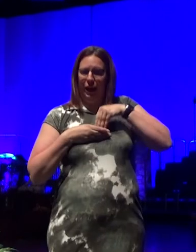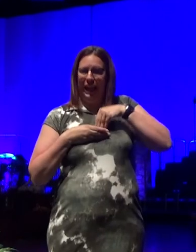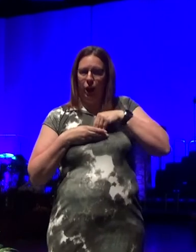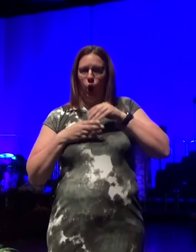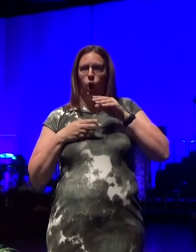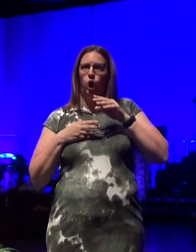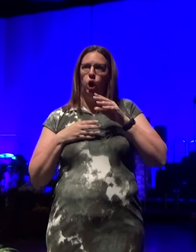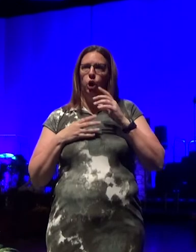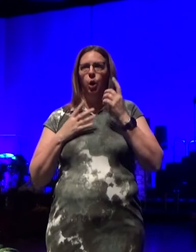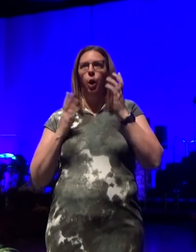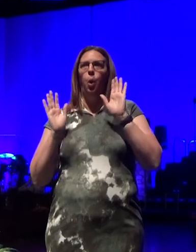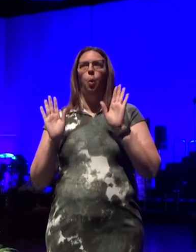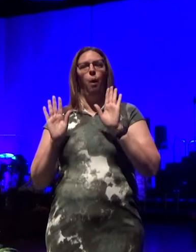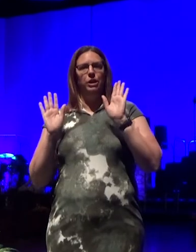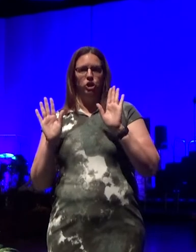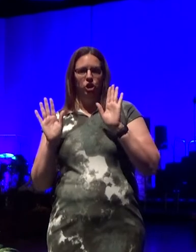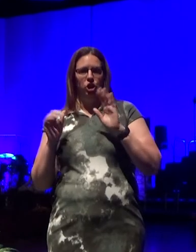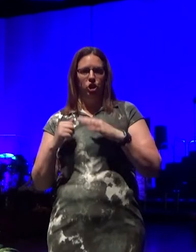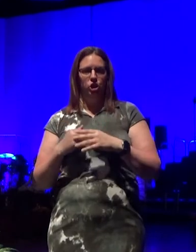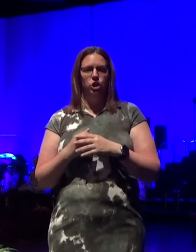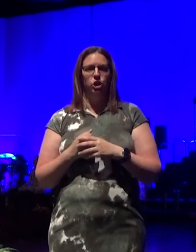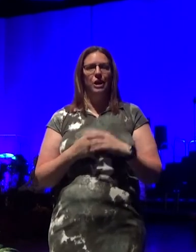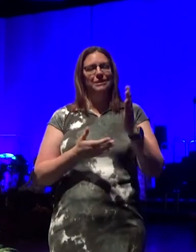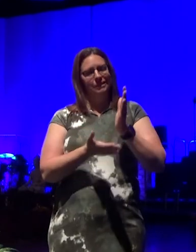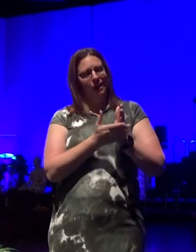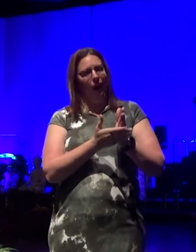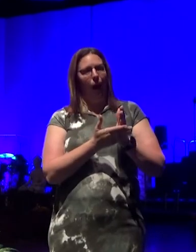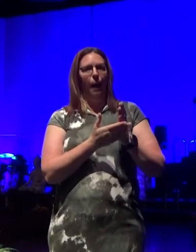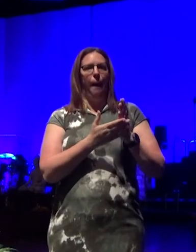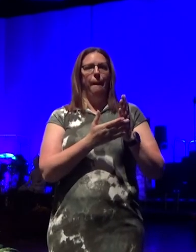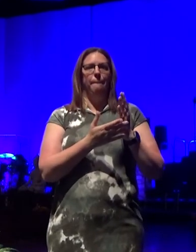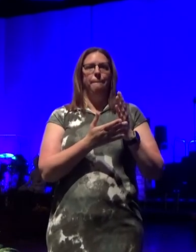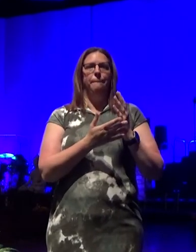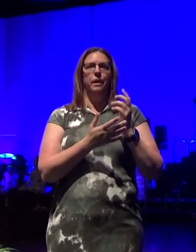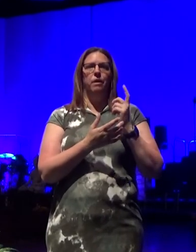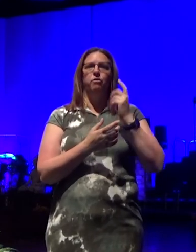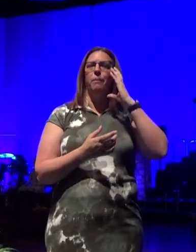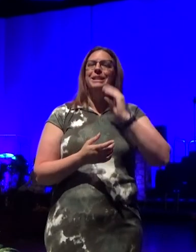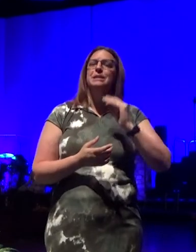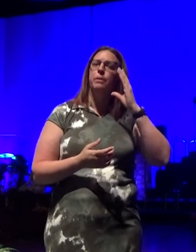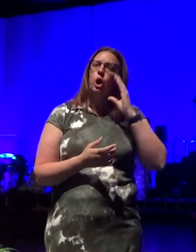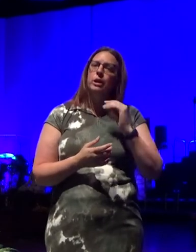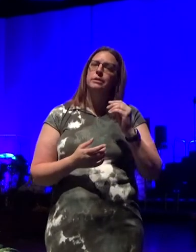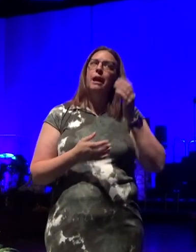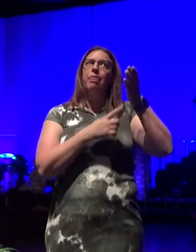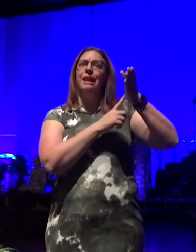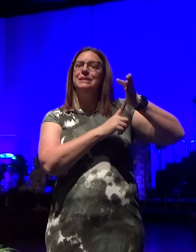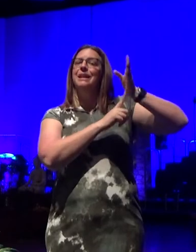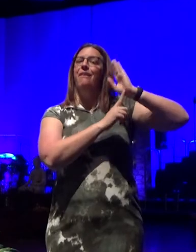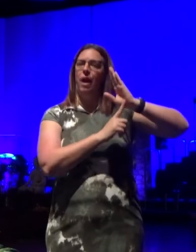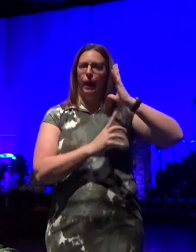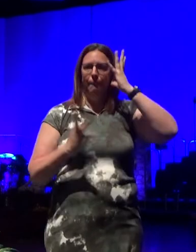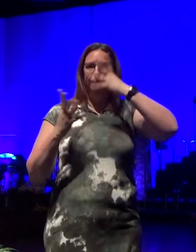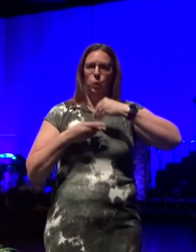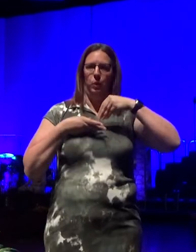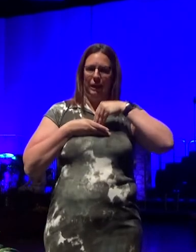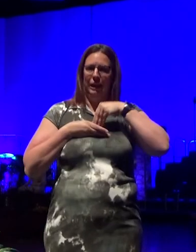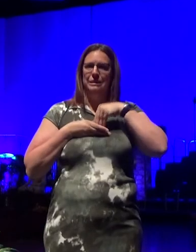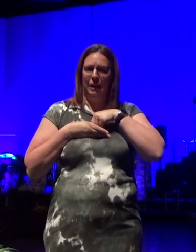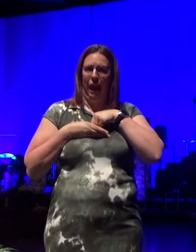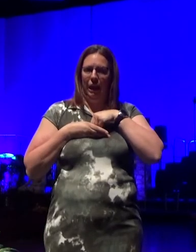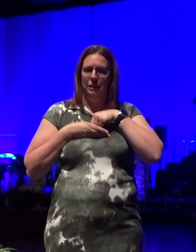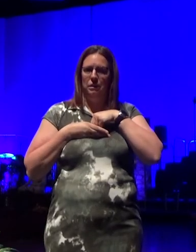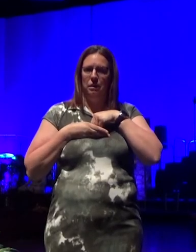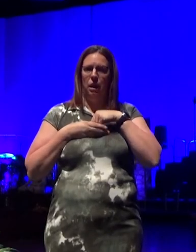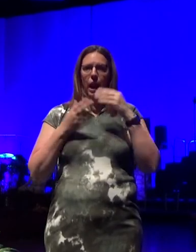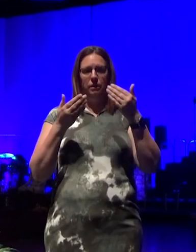out from experiencing the divine beauty that is in you. And decide, just even in those little openings,